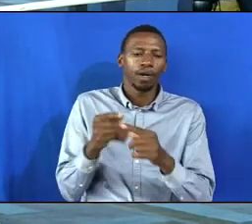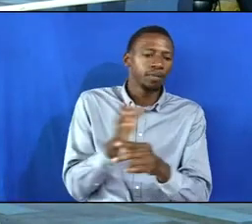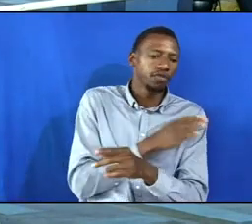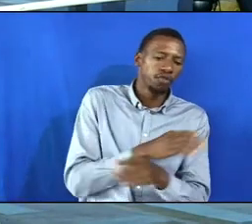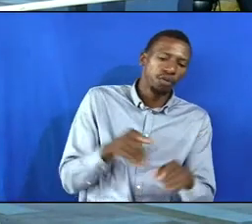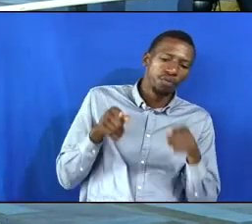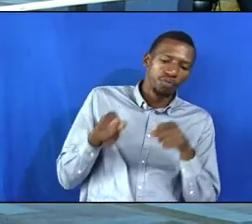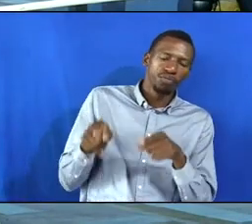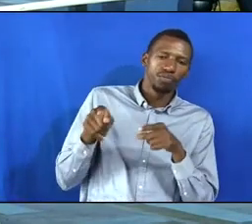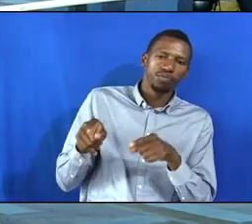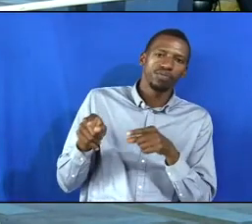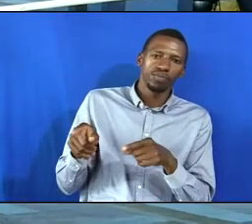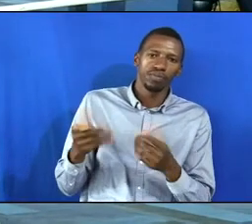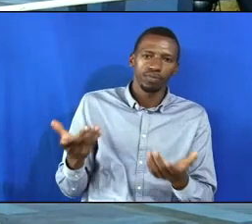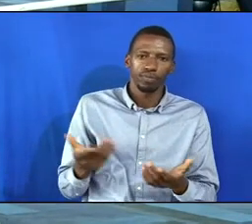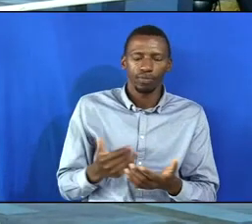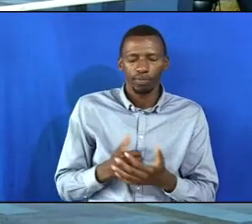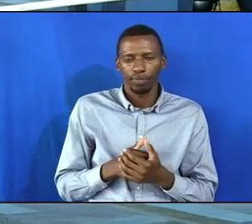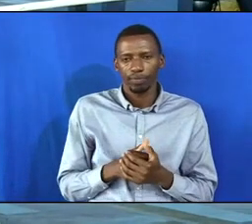were hostile.